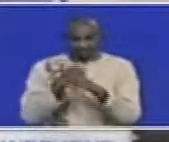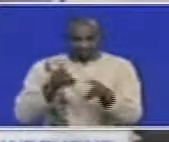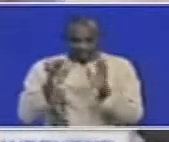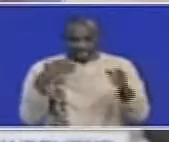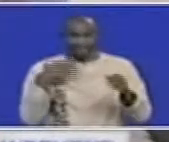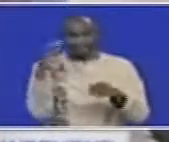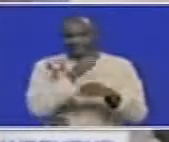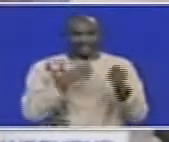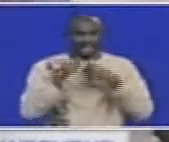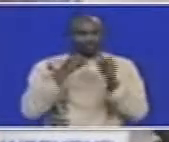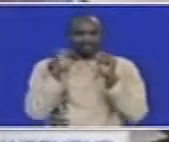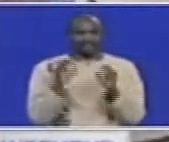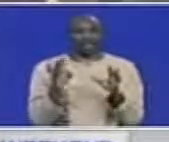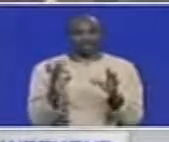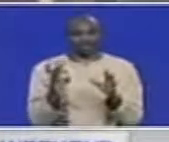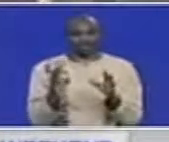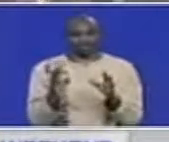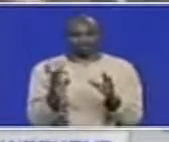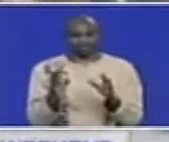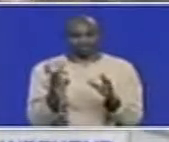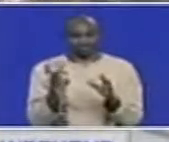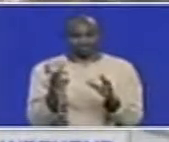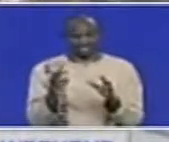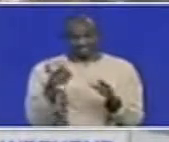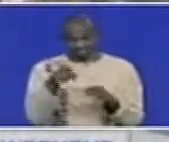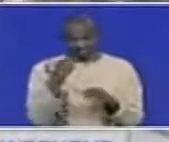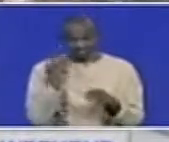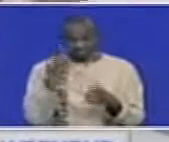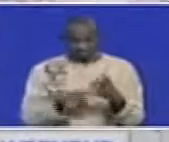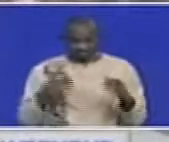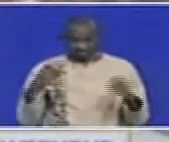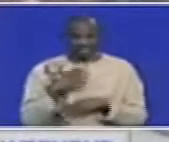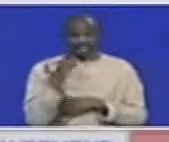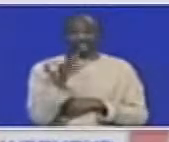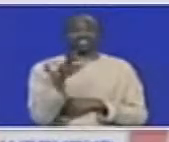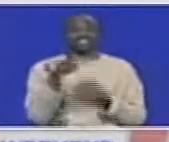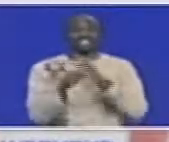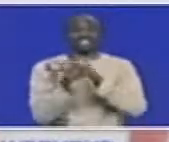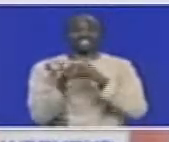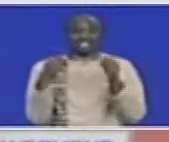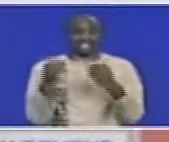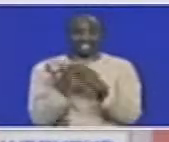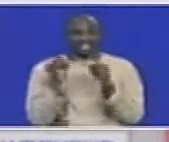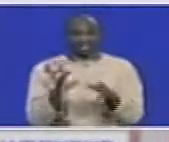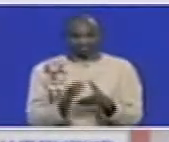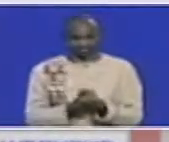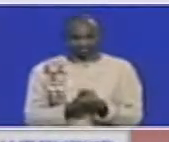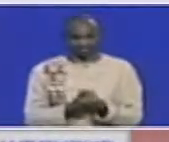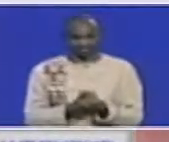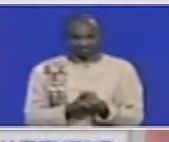miss the action as they unfold. Never mind the safety scare they posed onto themselves.